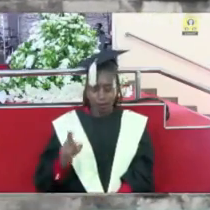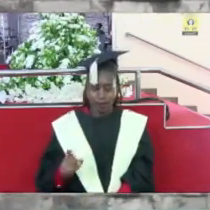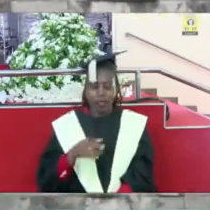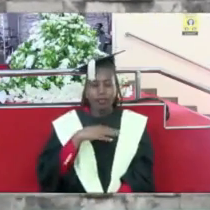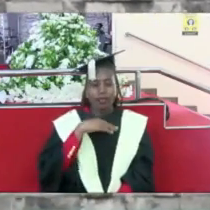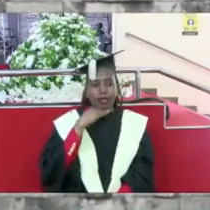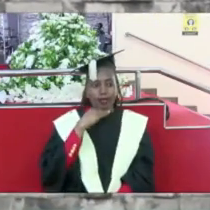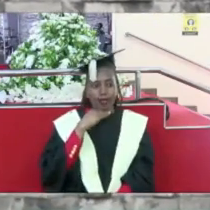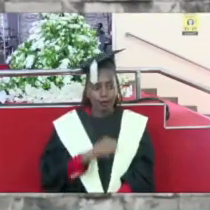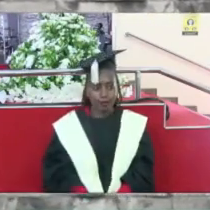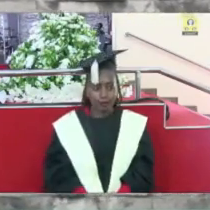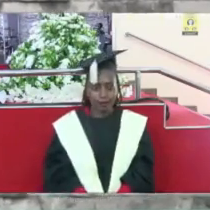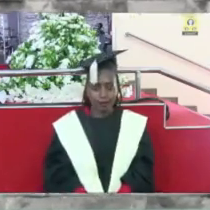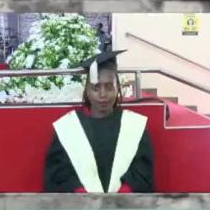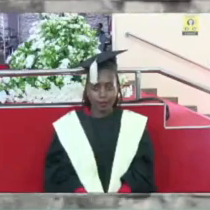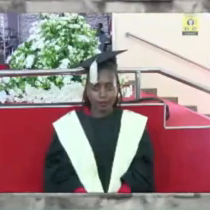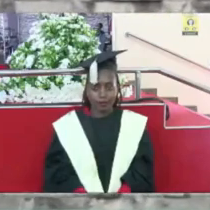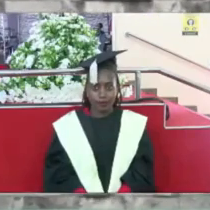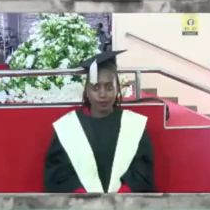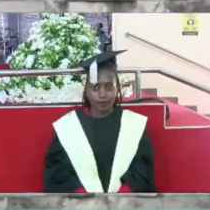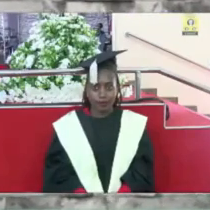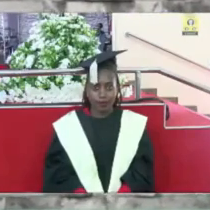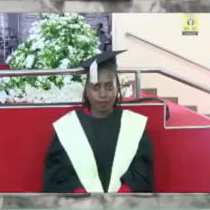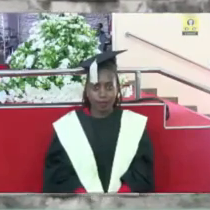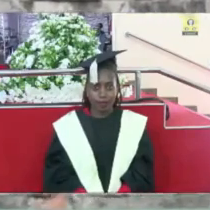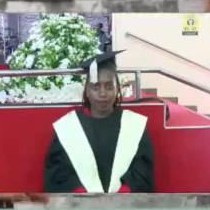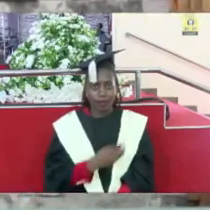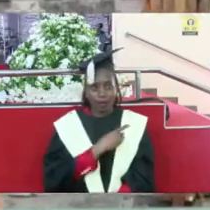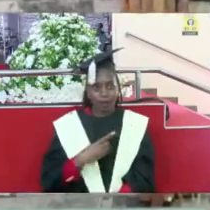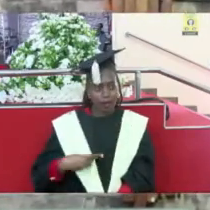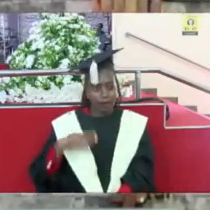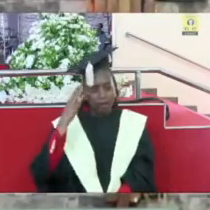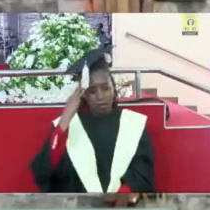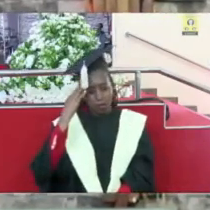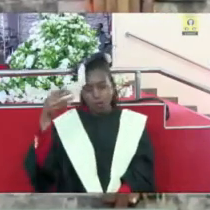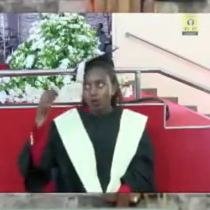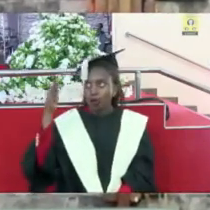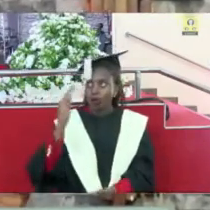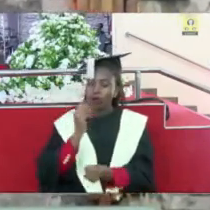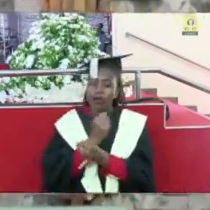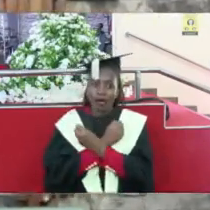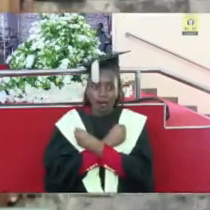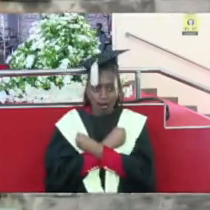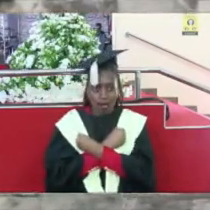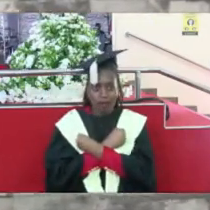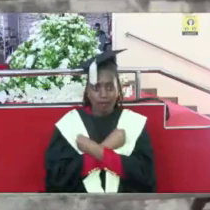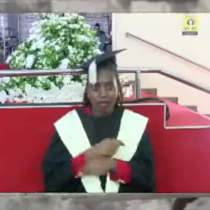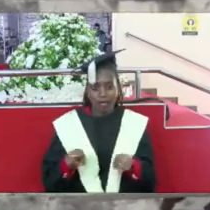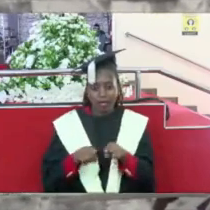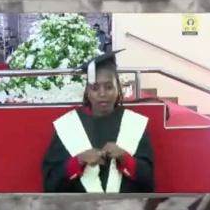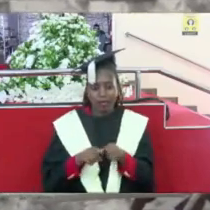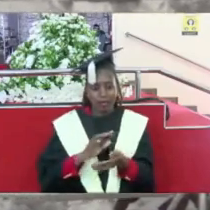die. He, Daudi akajua Mungu ni wa upendo. God is love. Mungu ni wa rehema. God